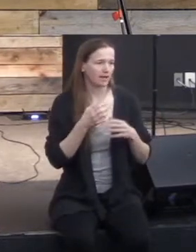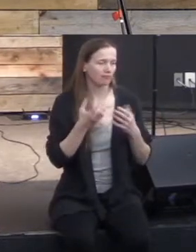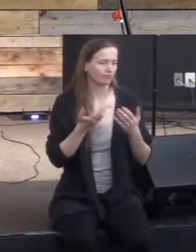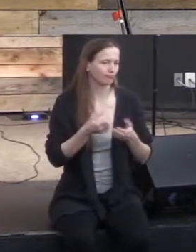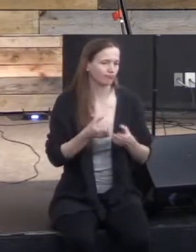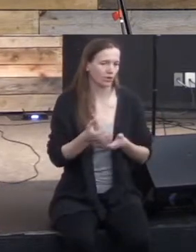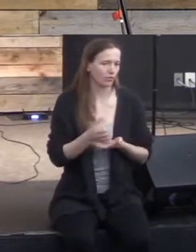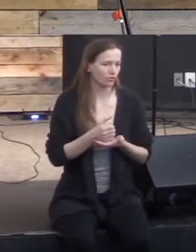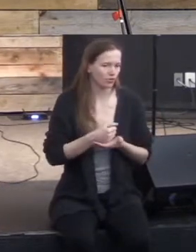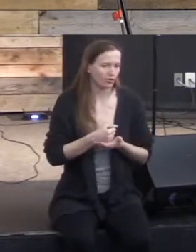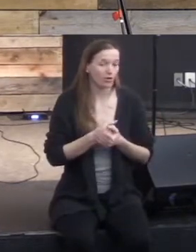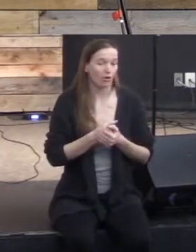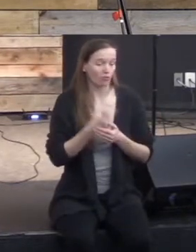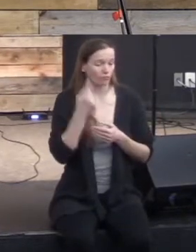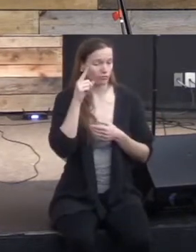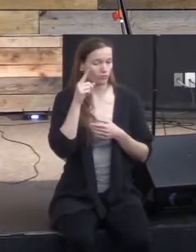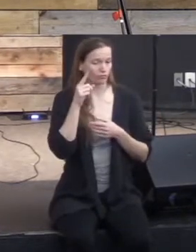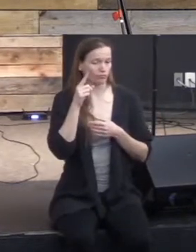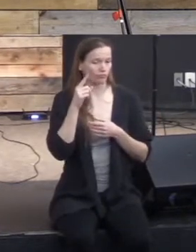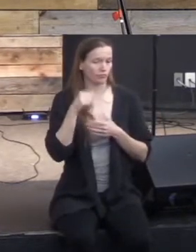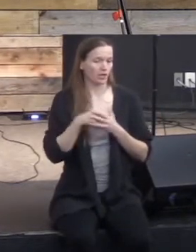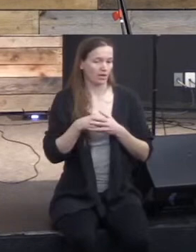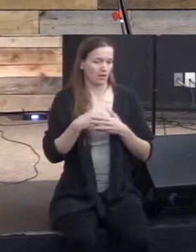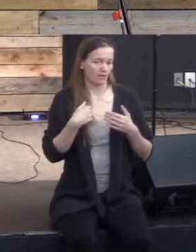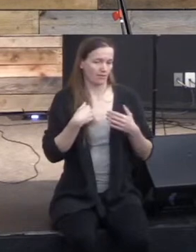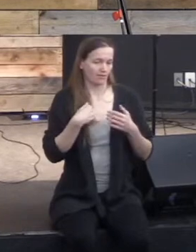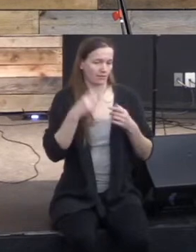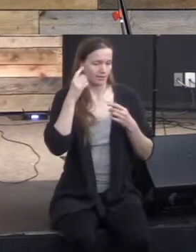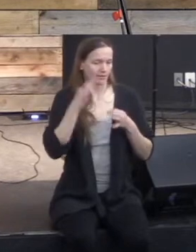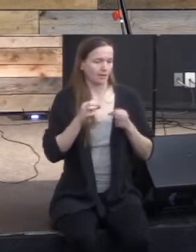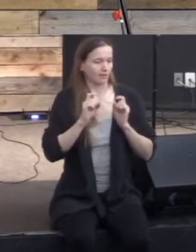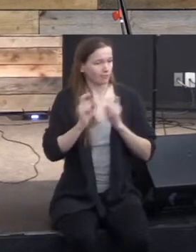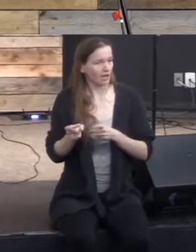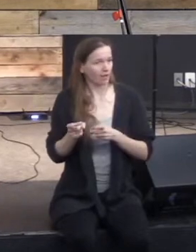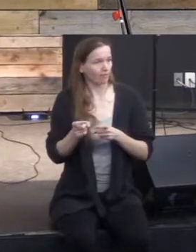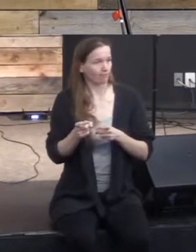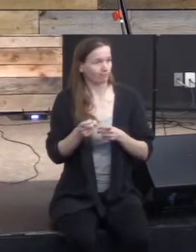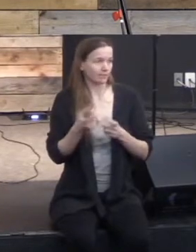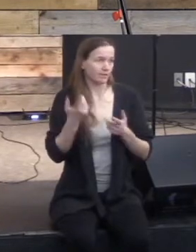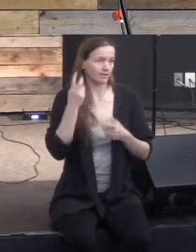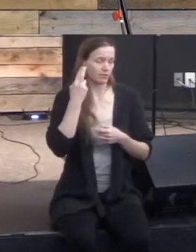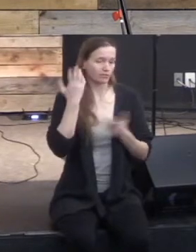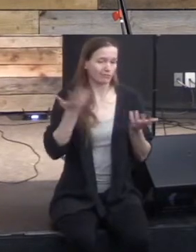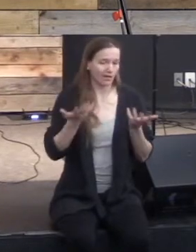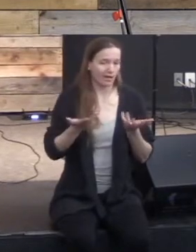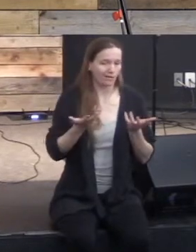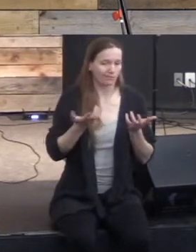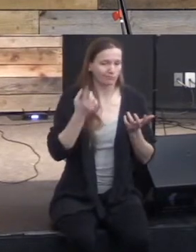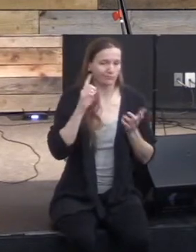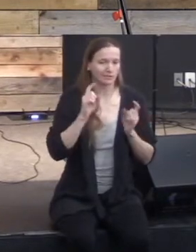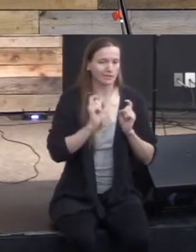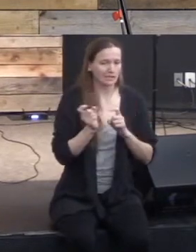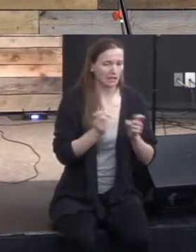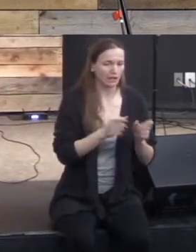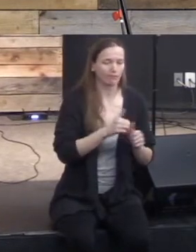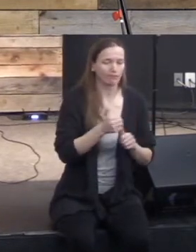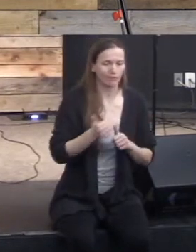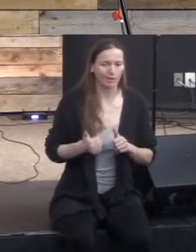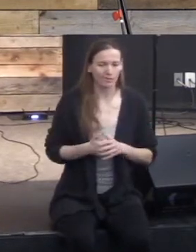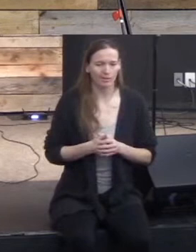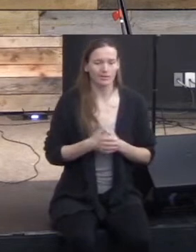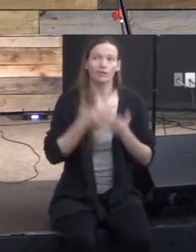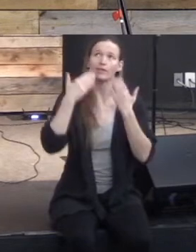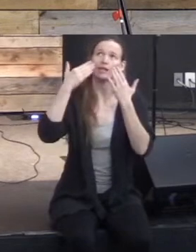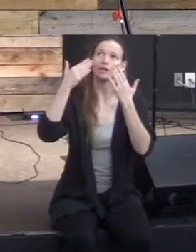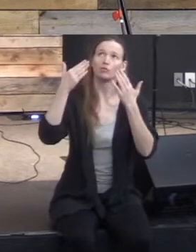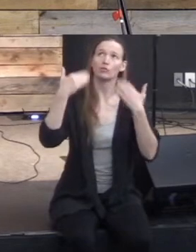give. Thank you, Father, so much that you are generous beyond measure, that we have so much more than we need or deserve.